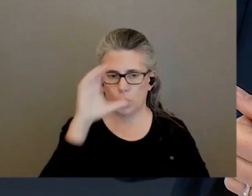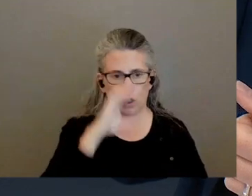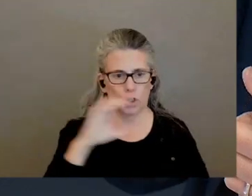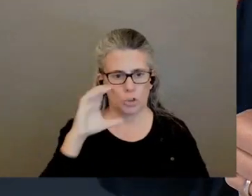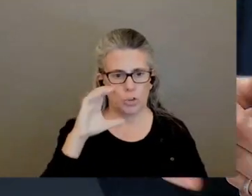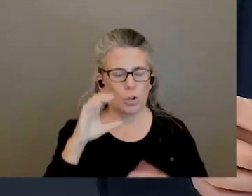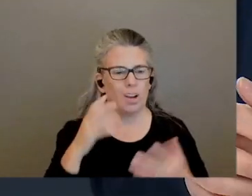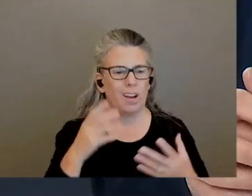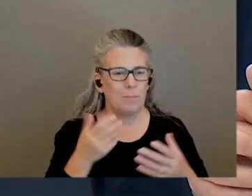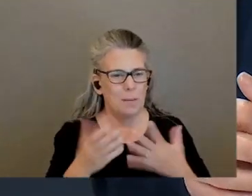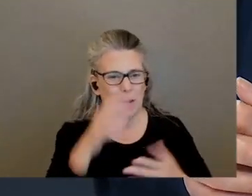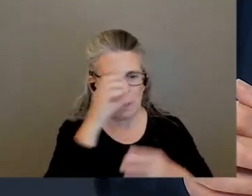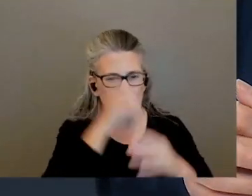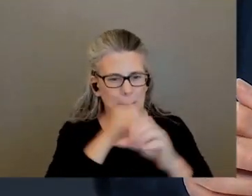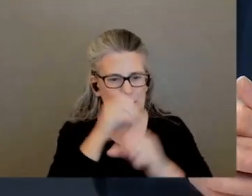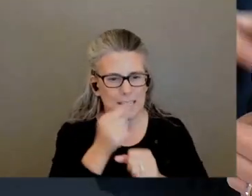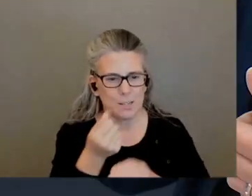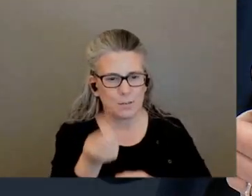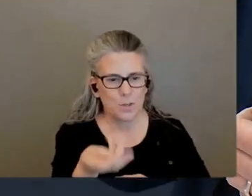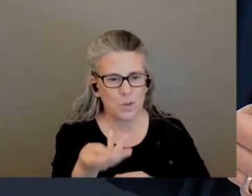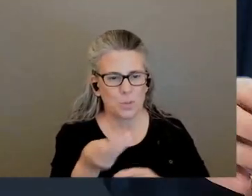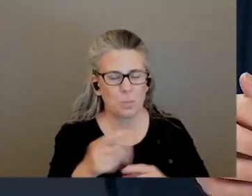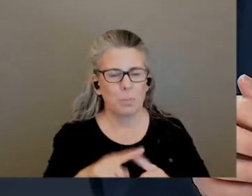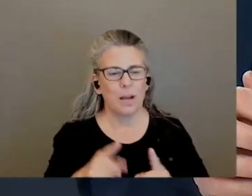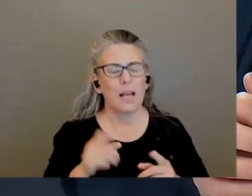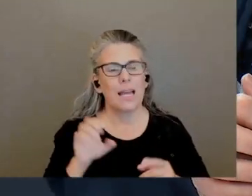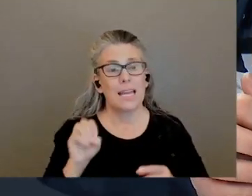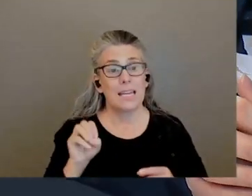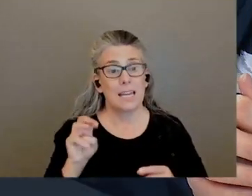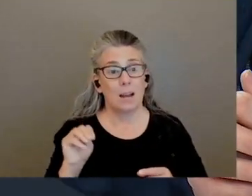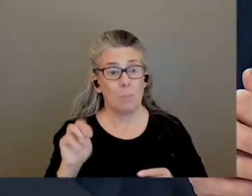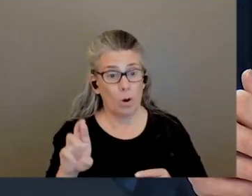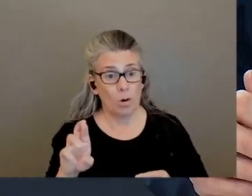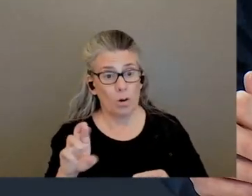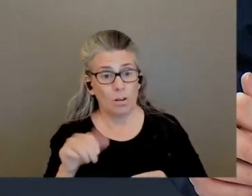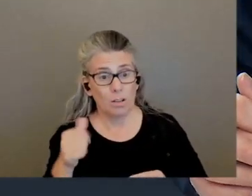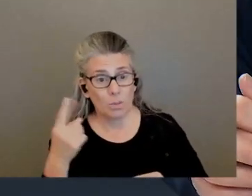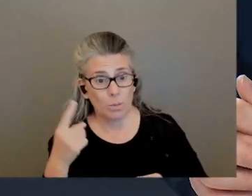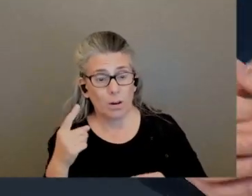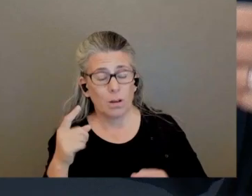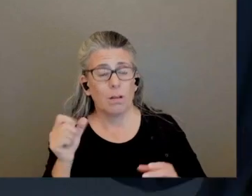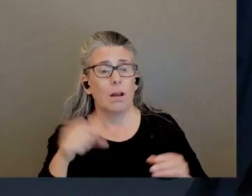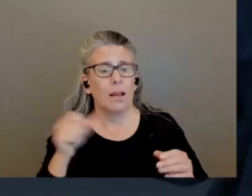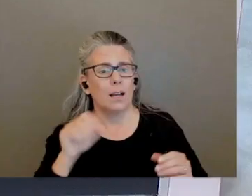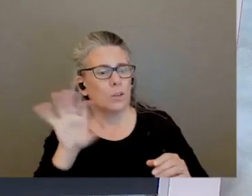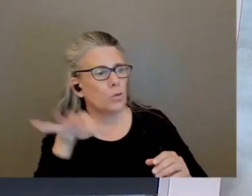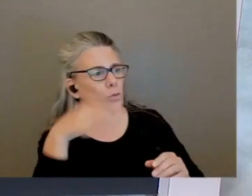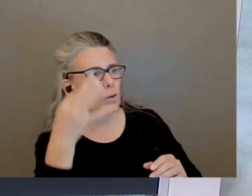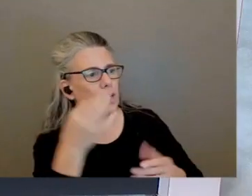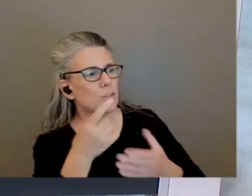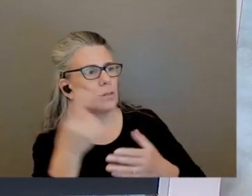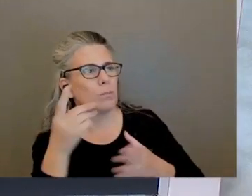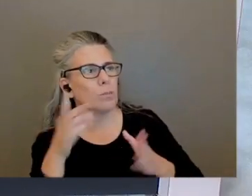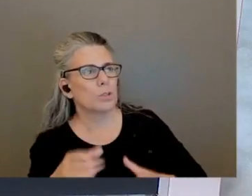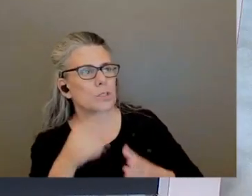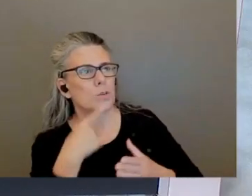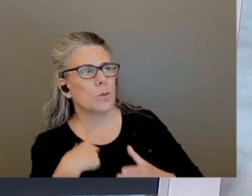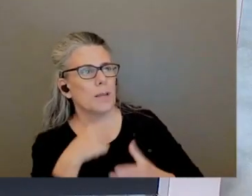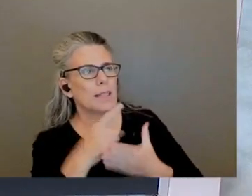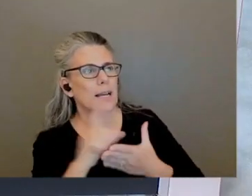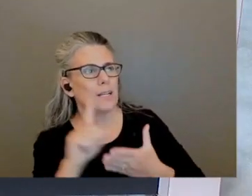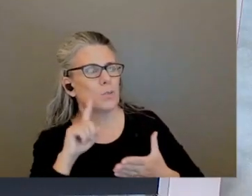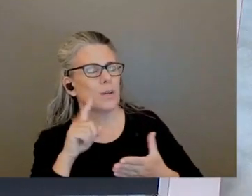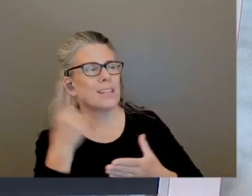list starts to be long. EMR is also EMR, available. I was talking with a French customer last week that told me they just changed one line in their